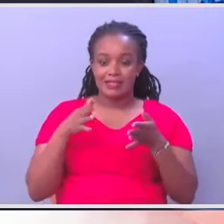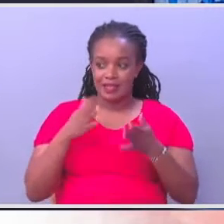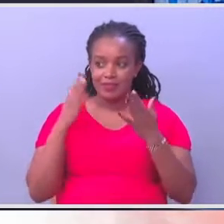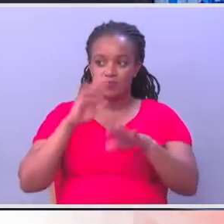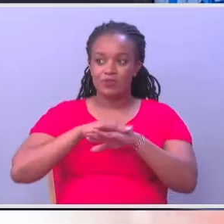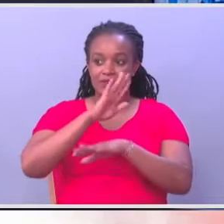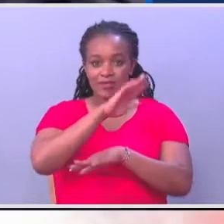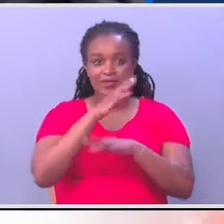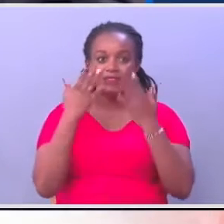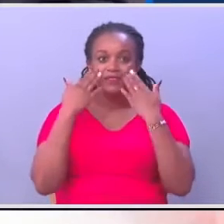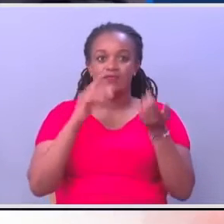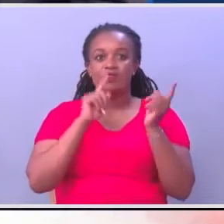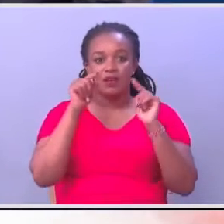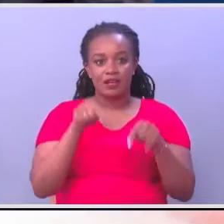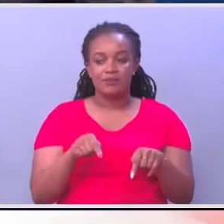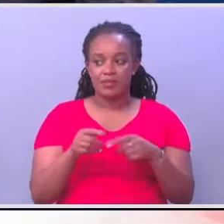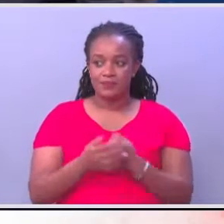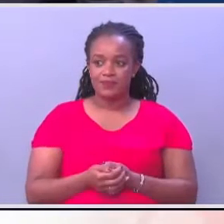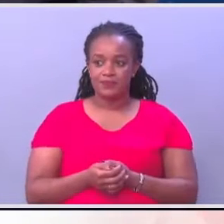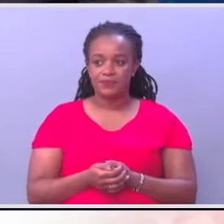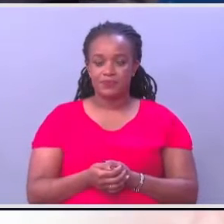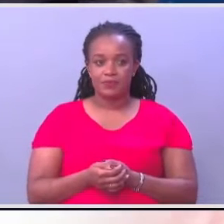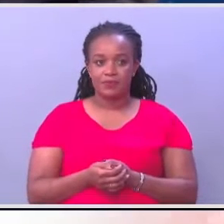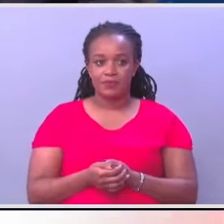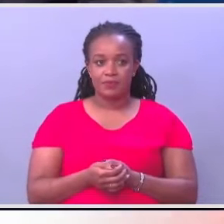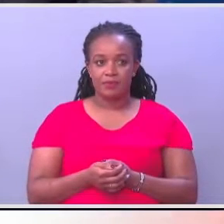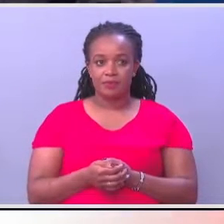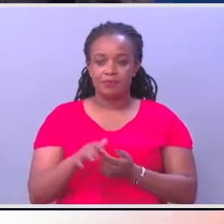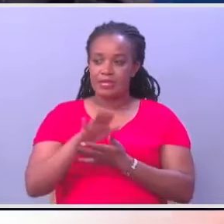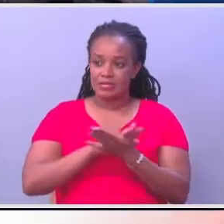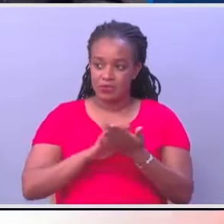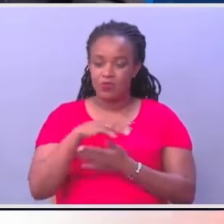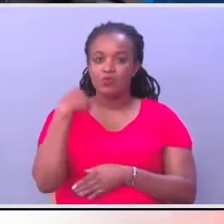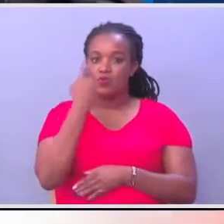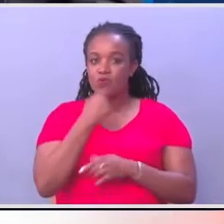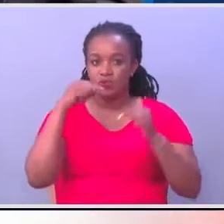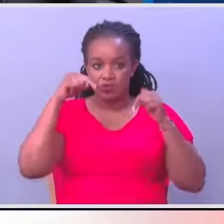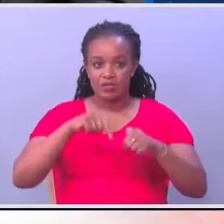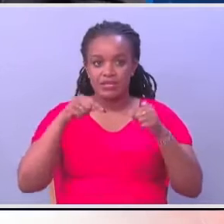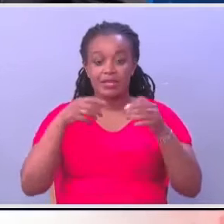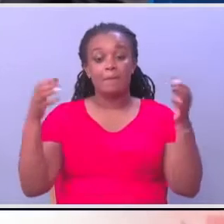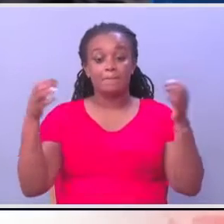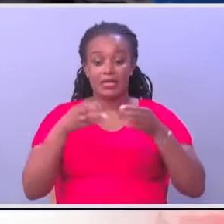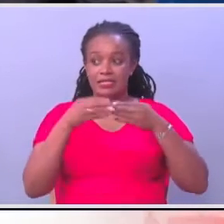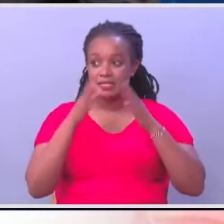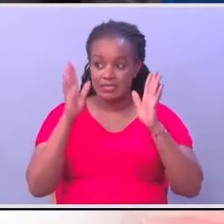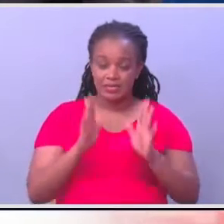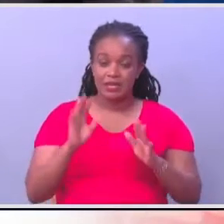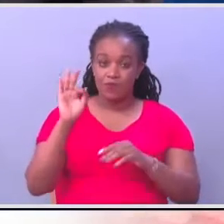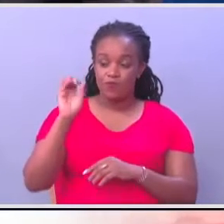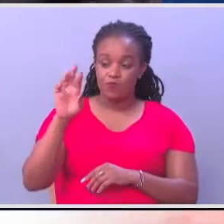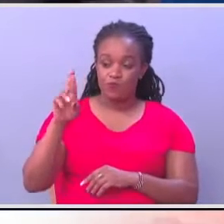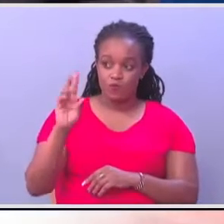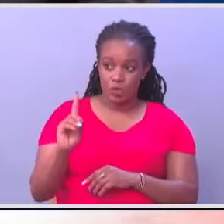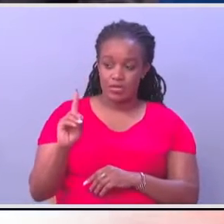your time tonight on TV47. Thank you for having me. Let's start from the basics. Who tonight is the party leader of Ford Kenya? I